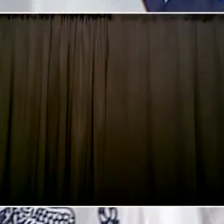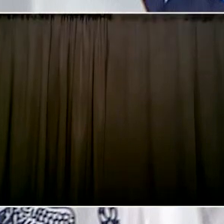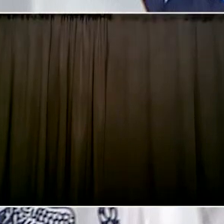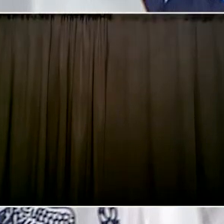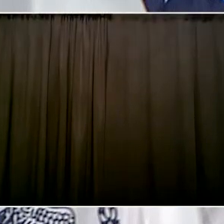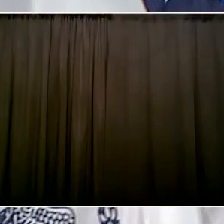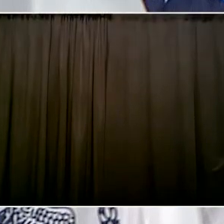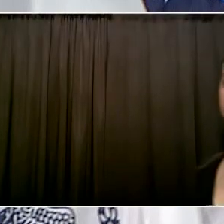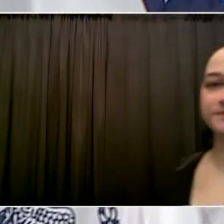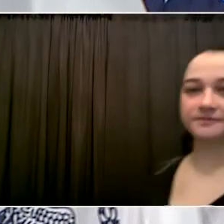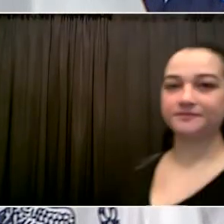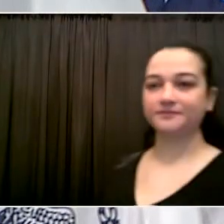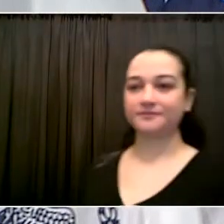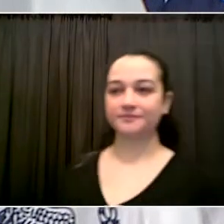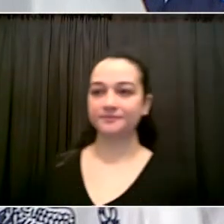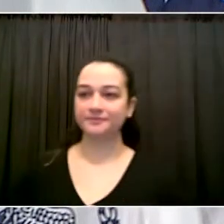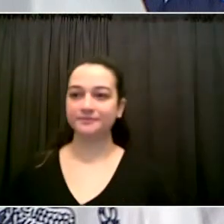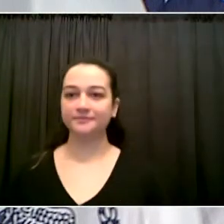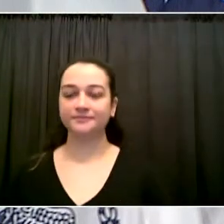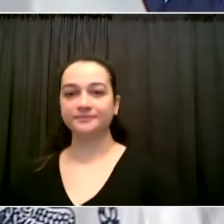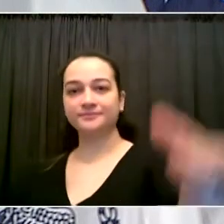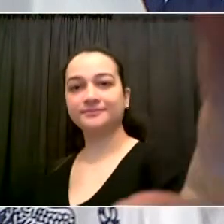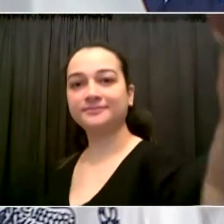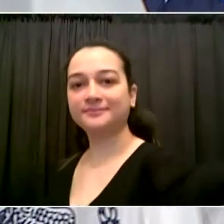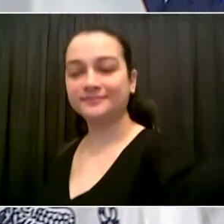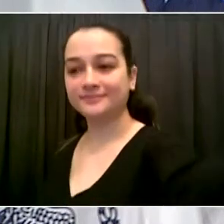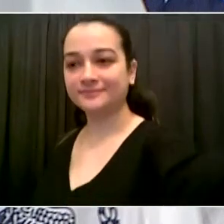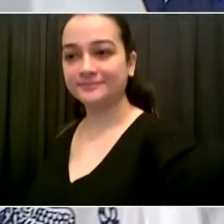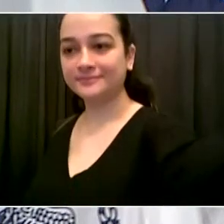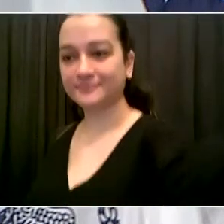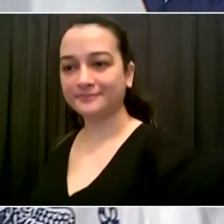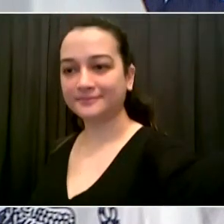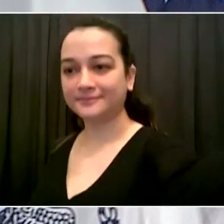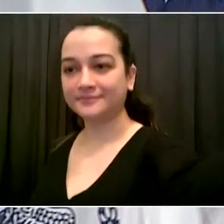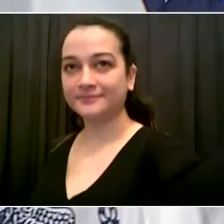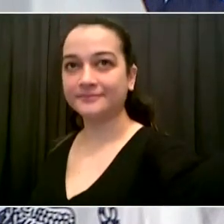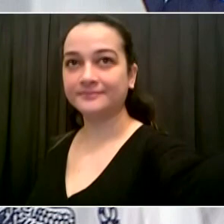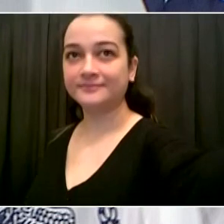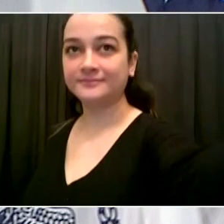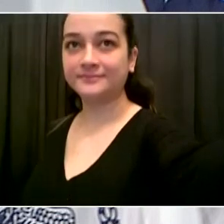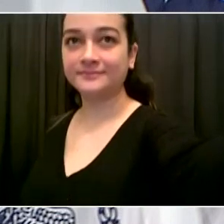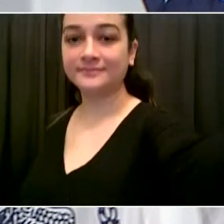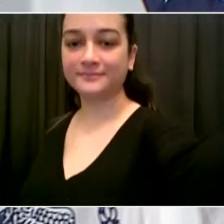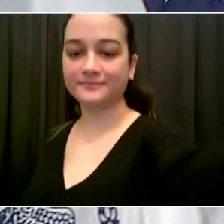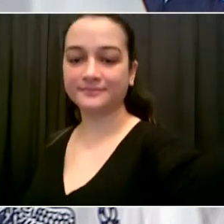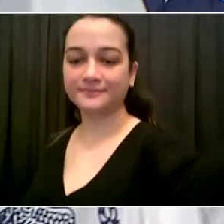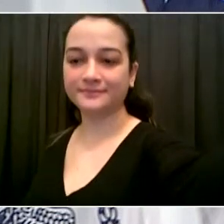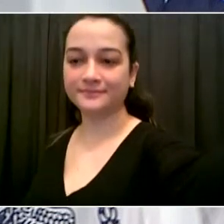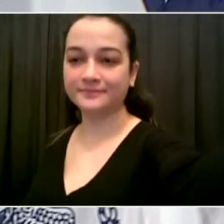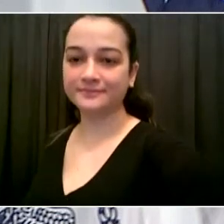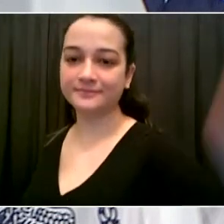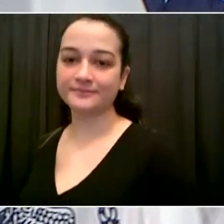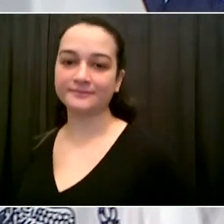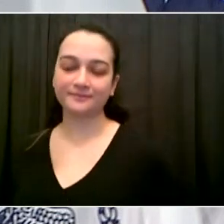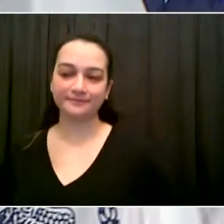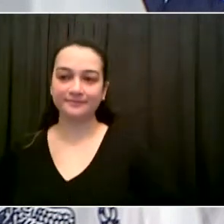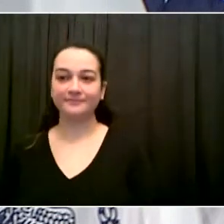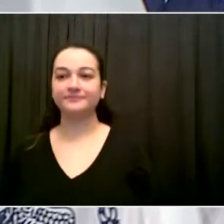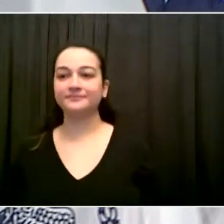Buenas noticias. Las playas y las piscinas al aire libre de la ciudad van a